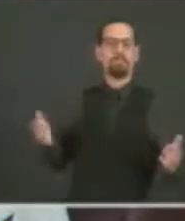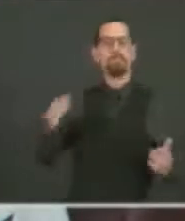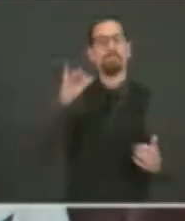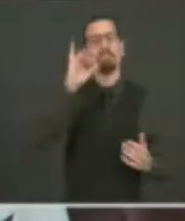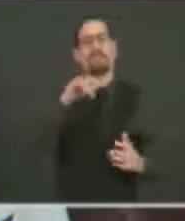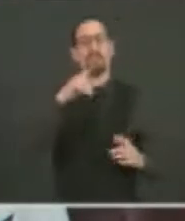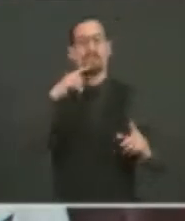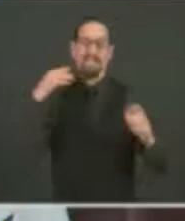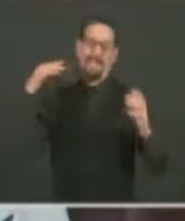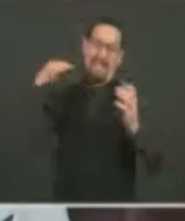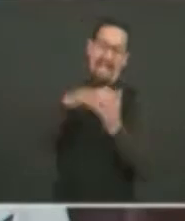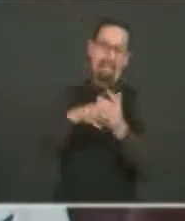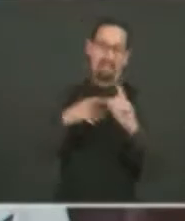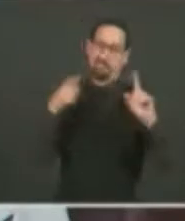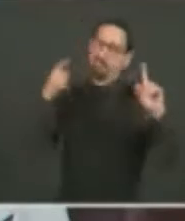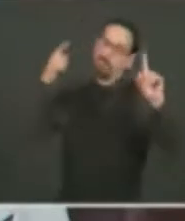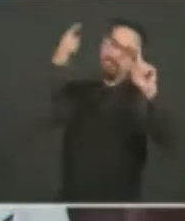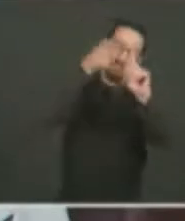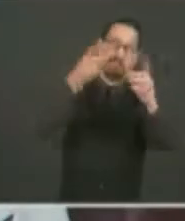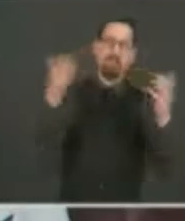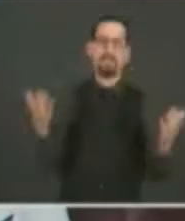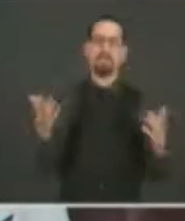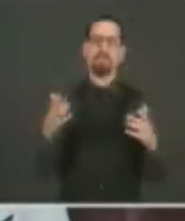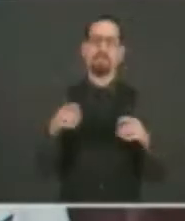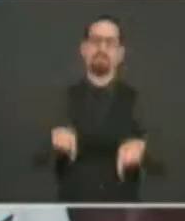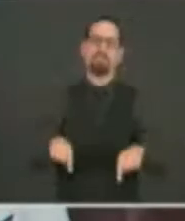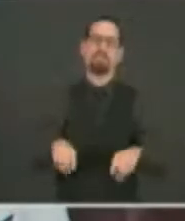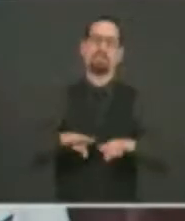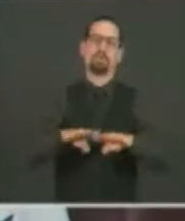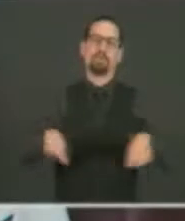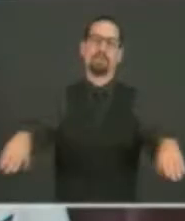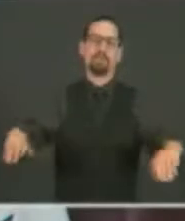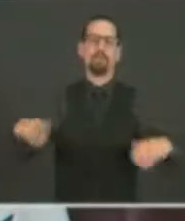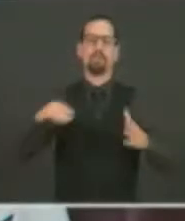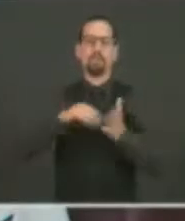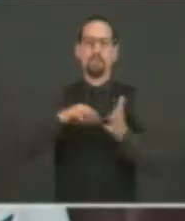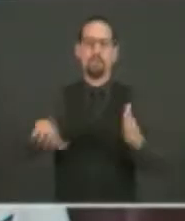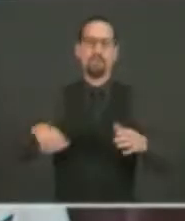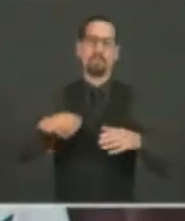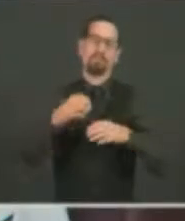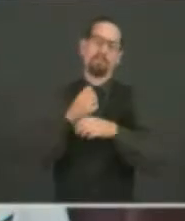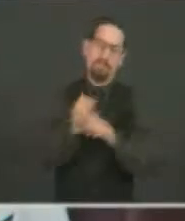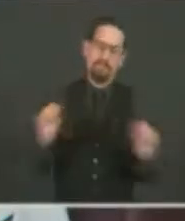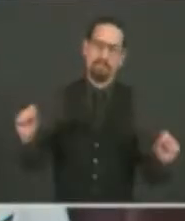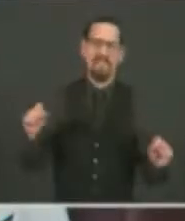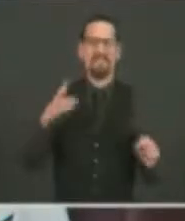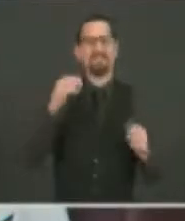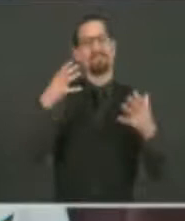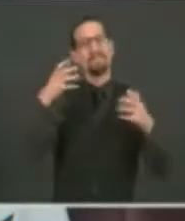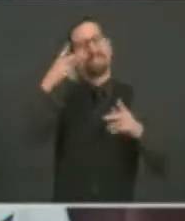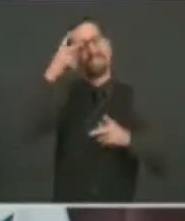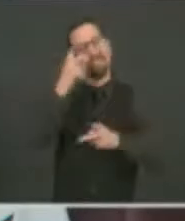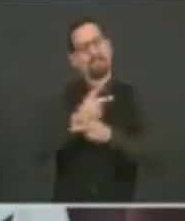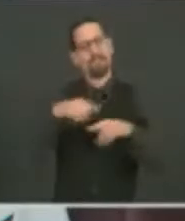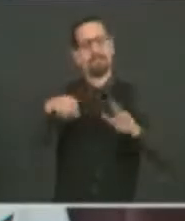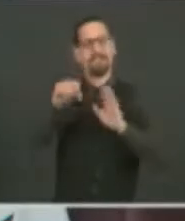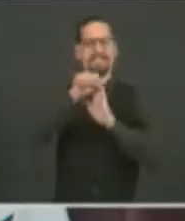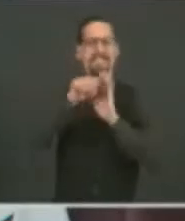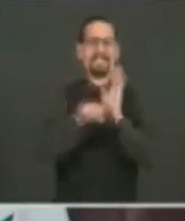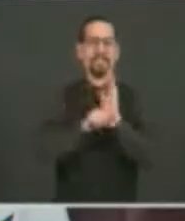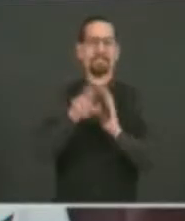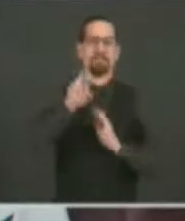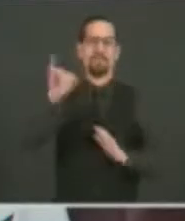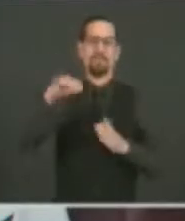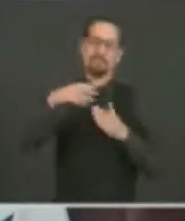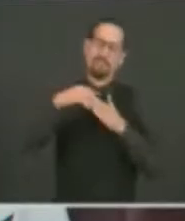in this way. Let's give our kids the chance that they deserve to get a high quality education in person, and let's do it in a way